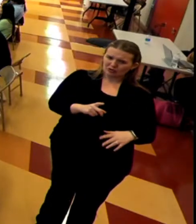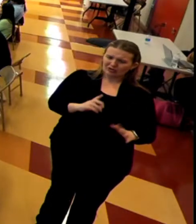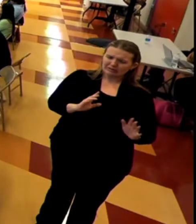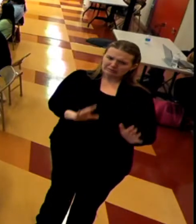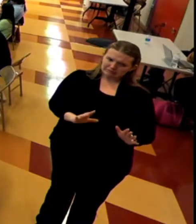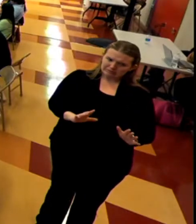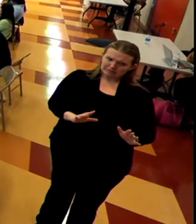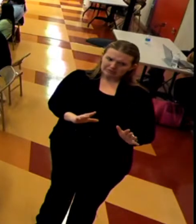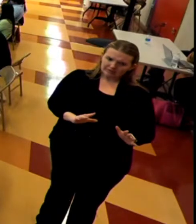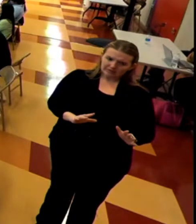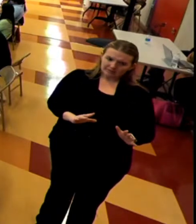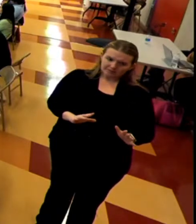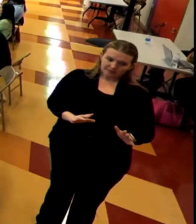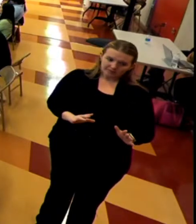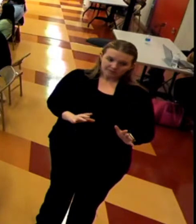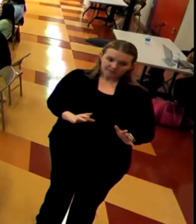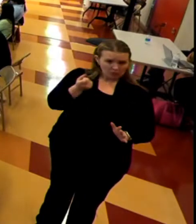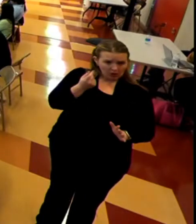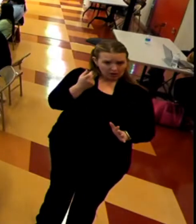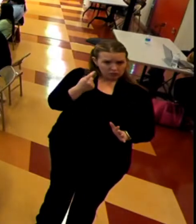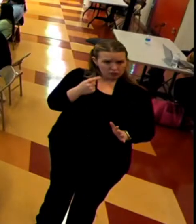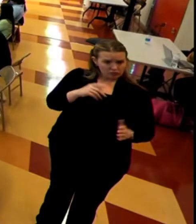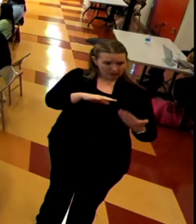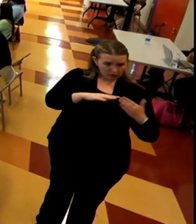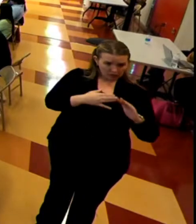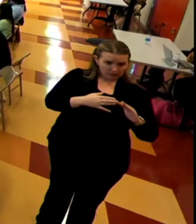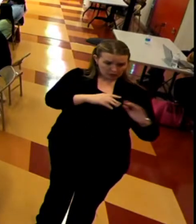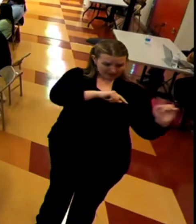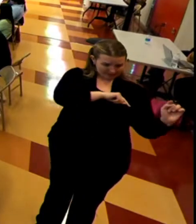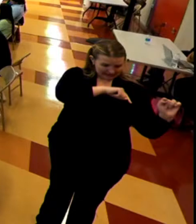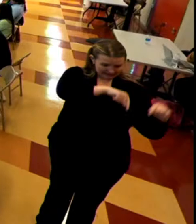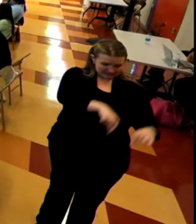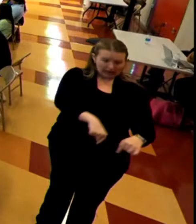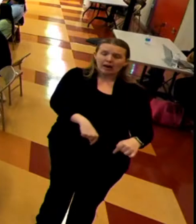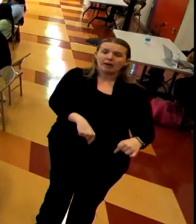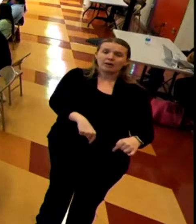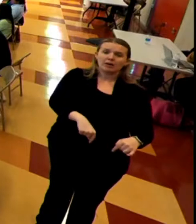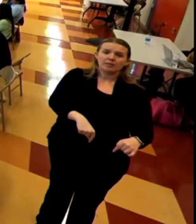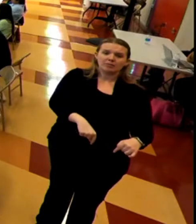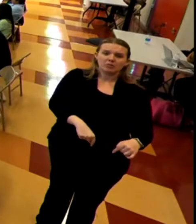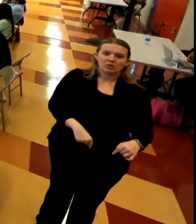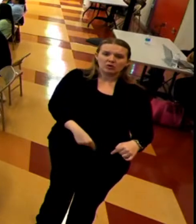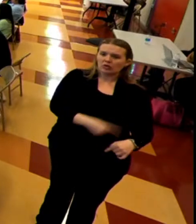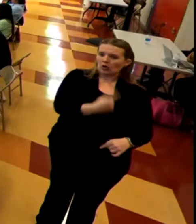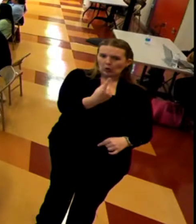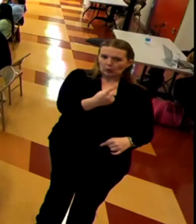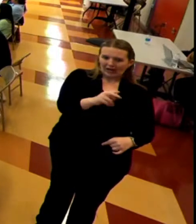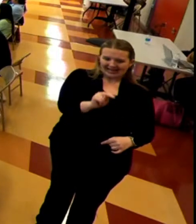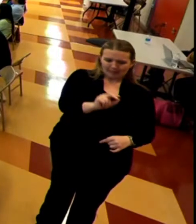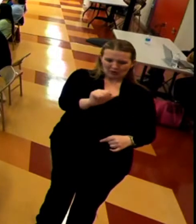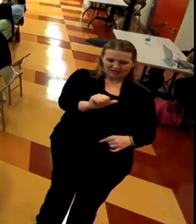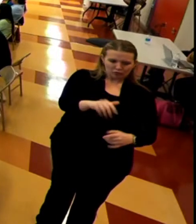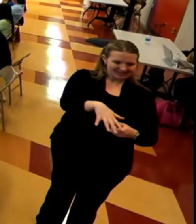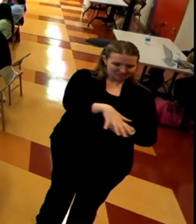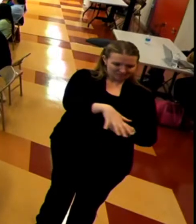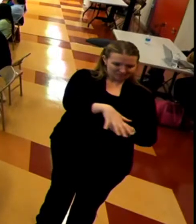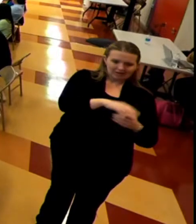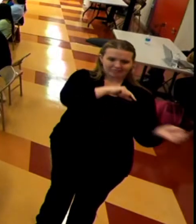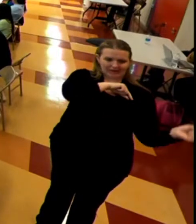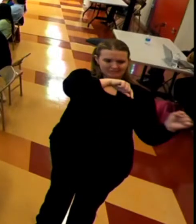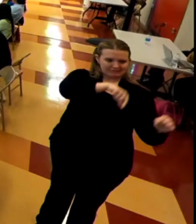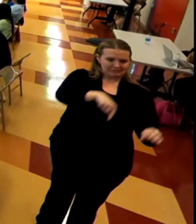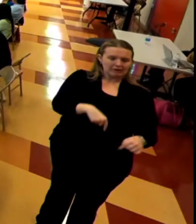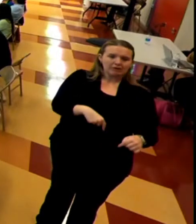not taking away from the community that has came out, the one neighborhood association in particular who has come out